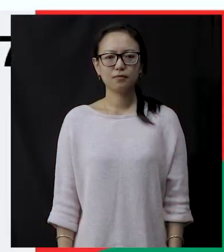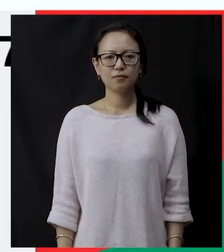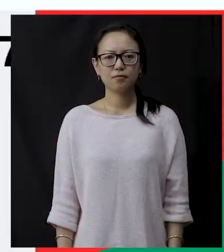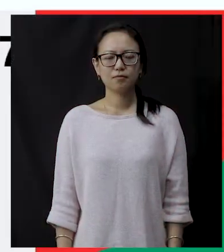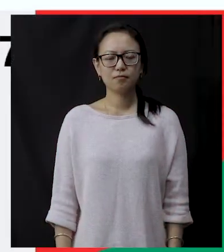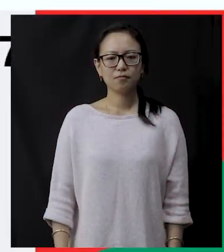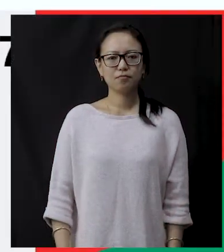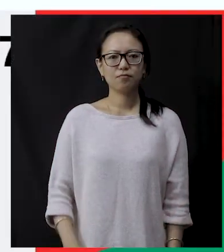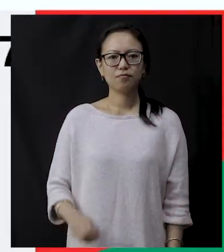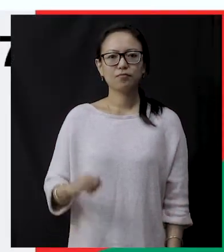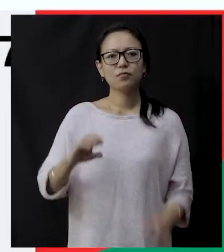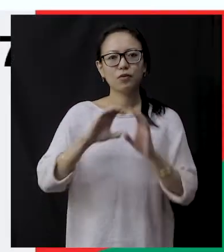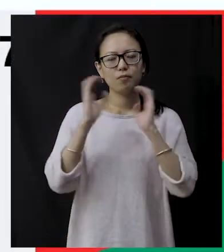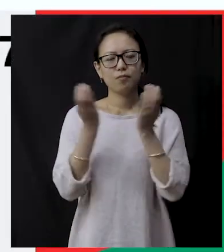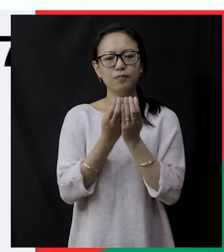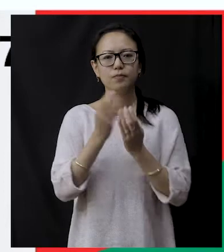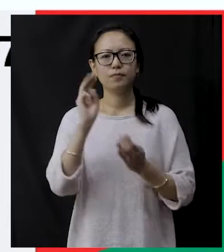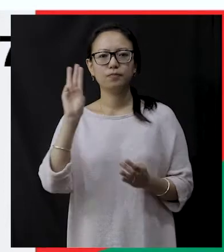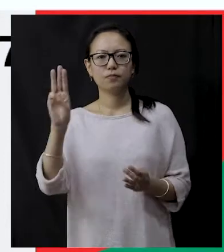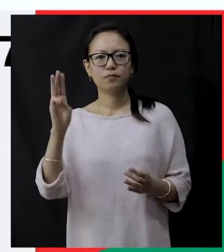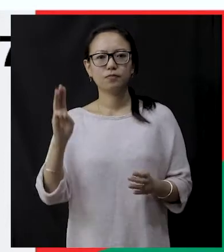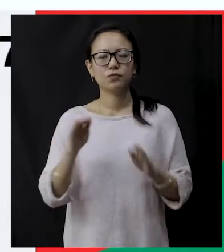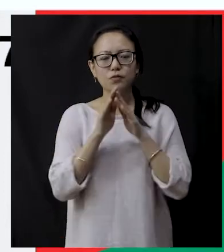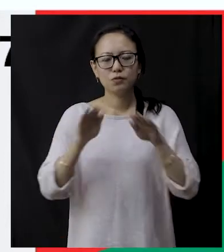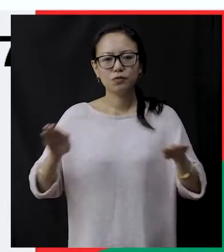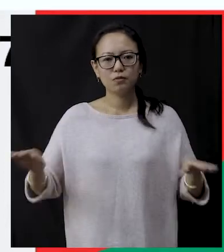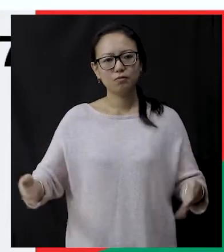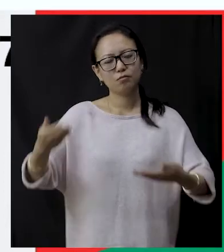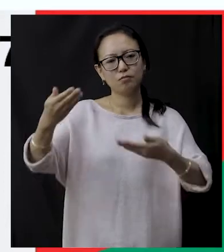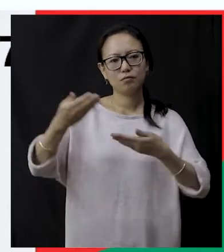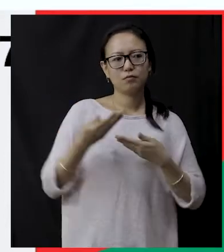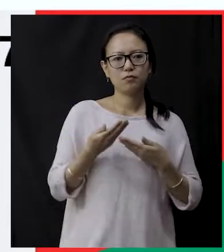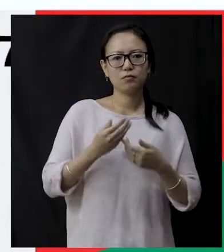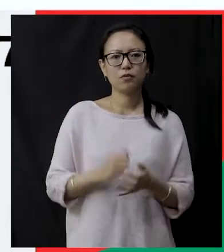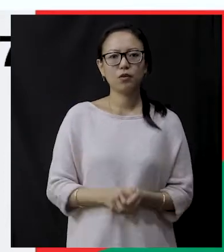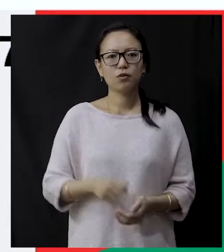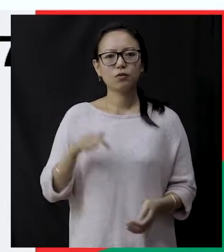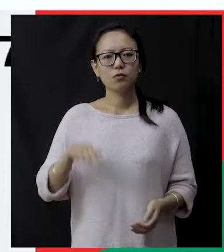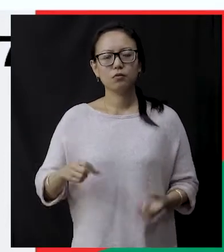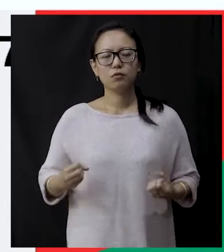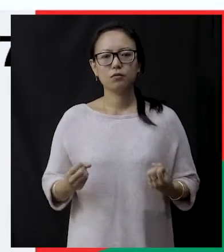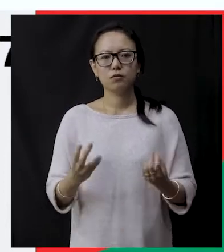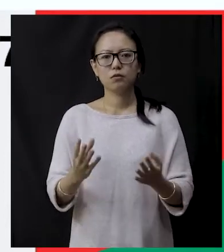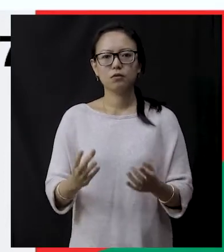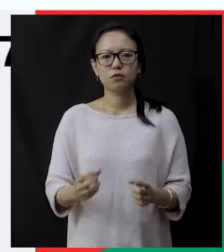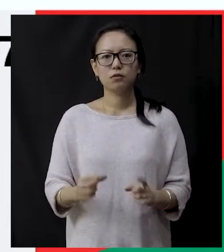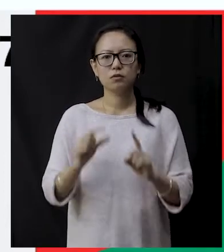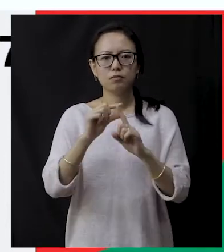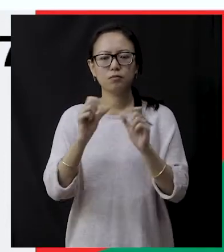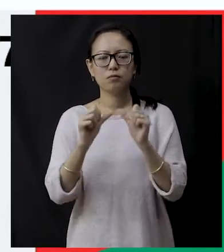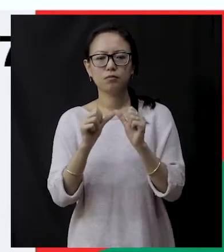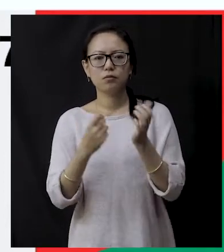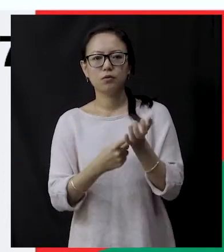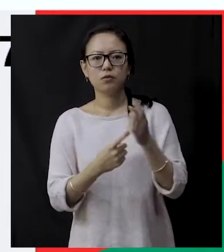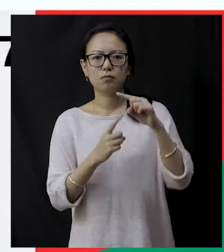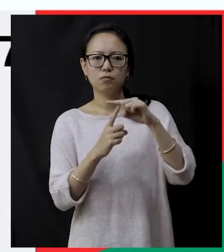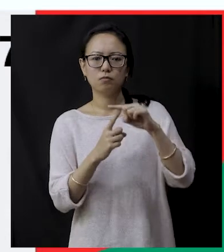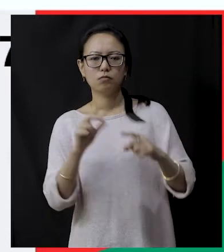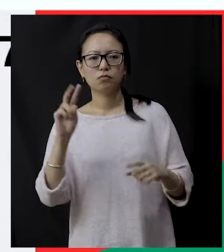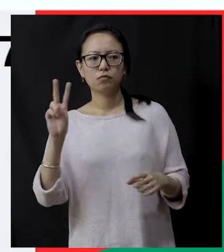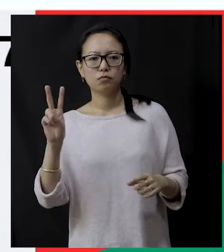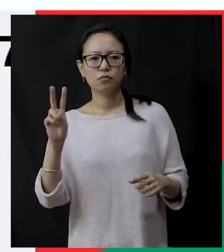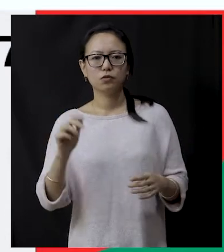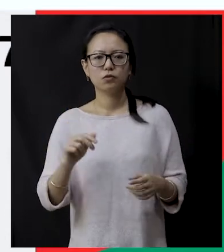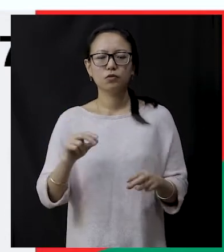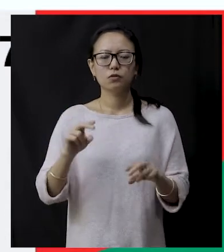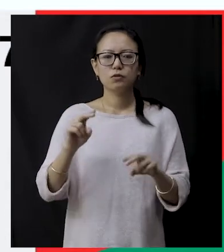Dear class 3 students, welcome back. So today we will start part 2, lesson 9, EVS, and the name